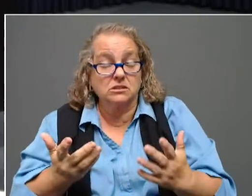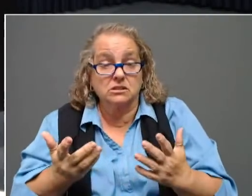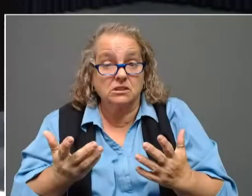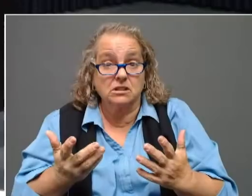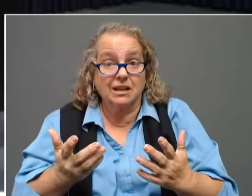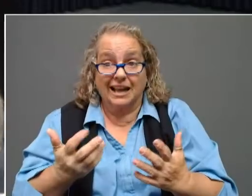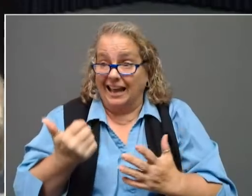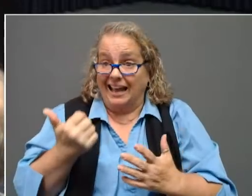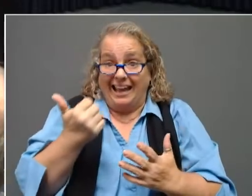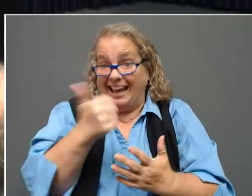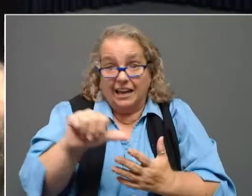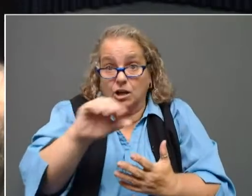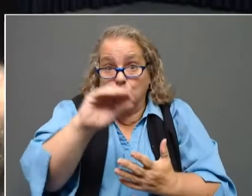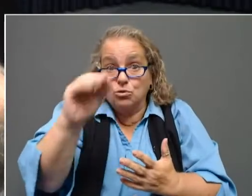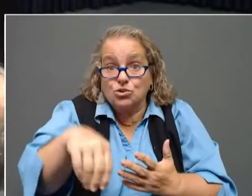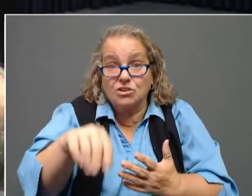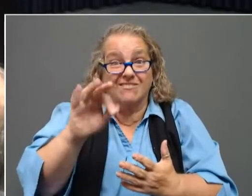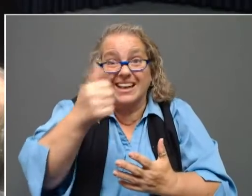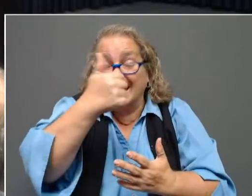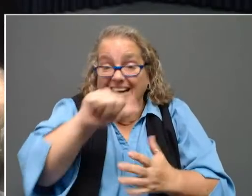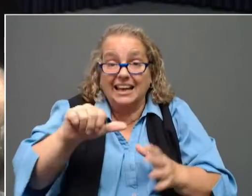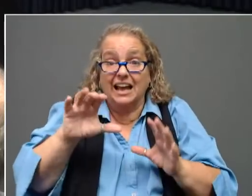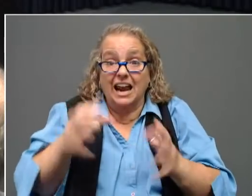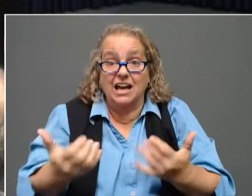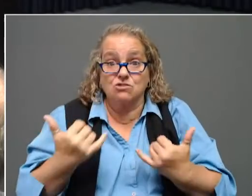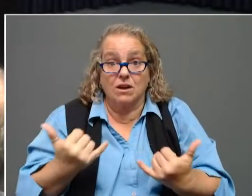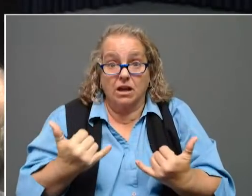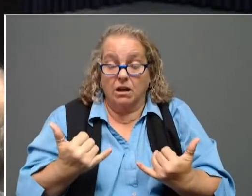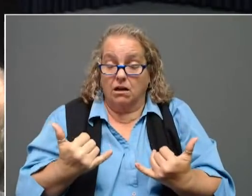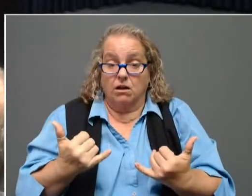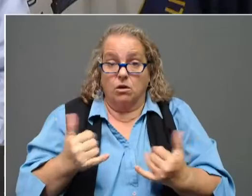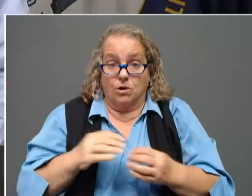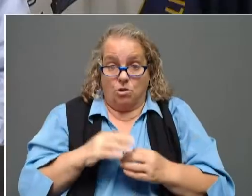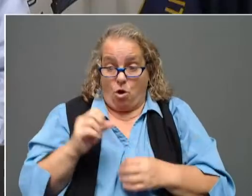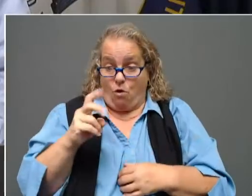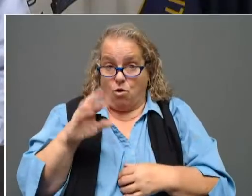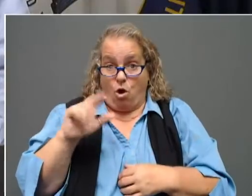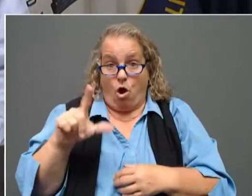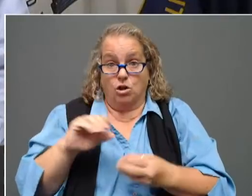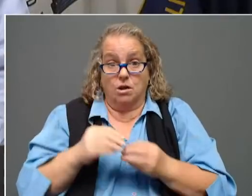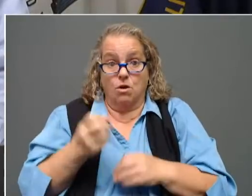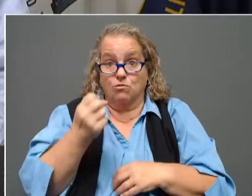any percentage of any class right now, based on the overall number of 12 to 17-year-olds